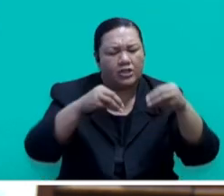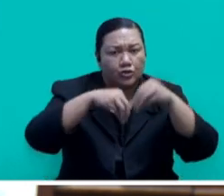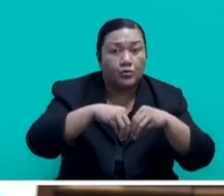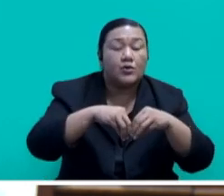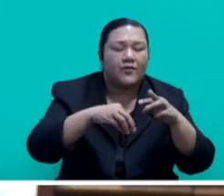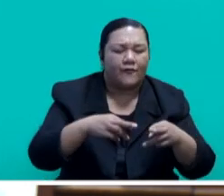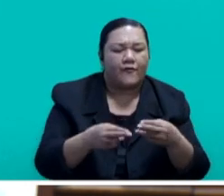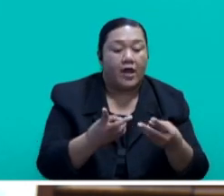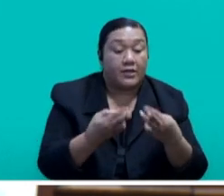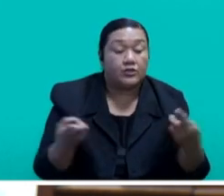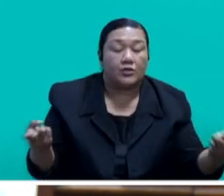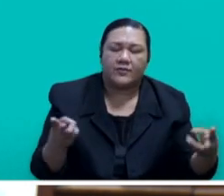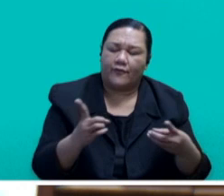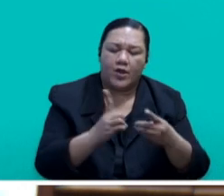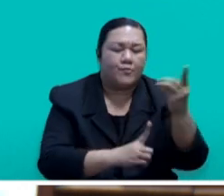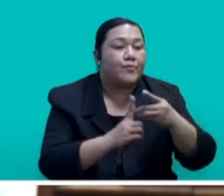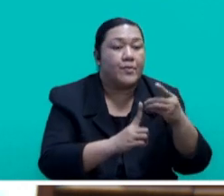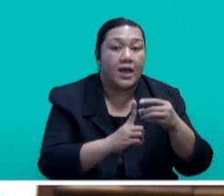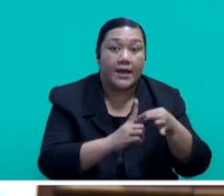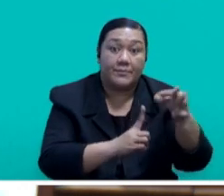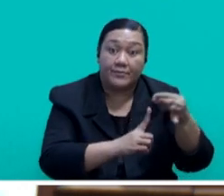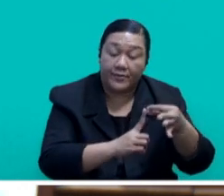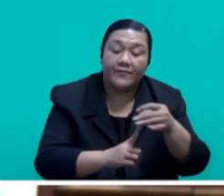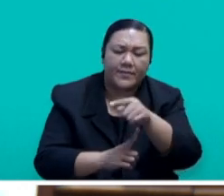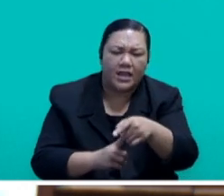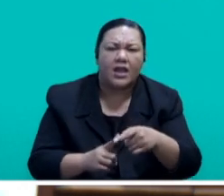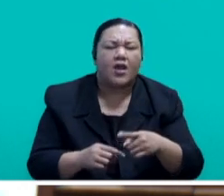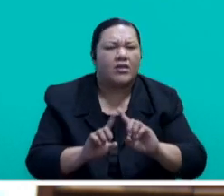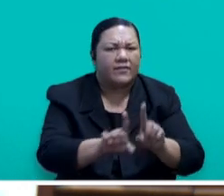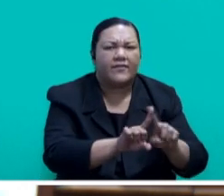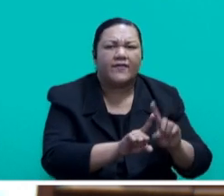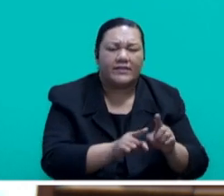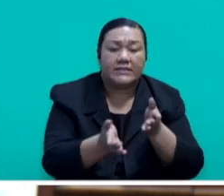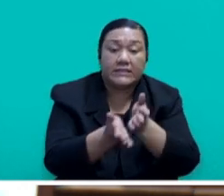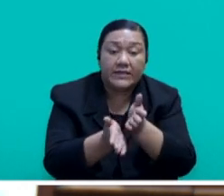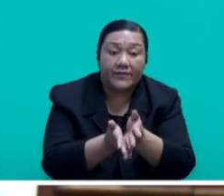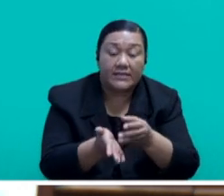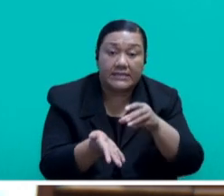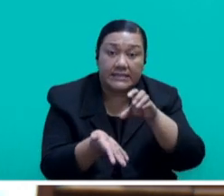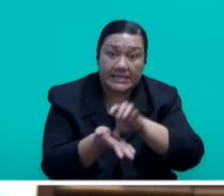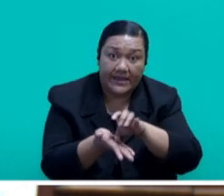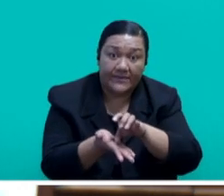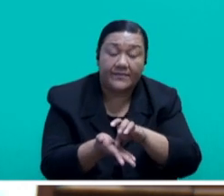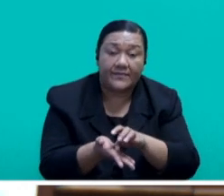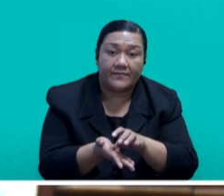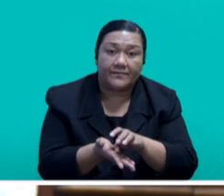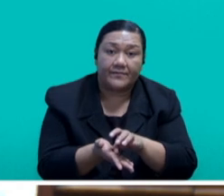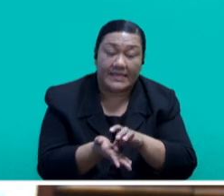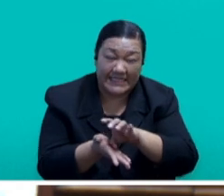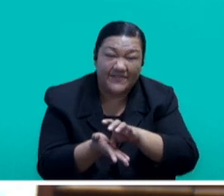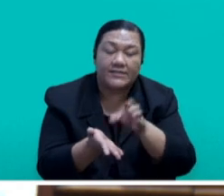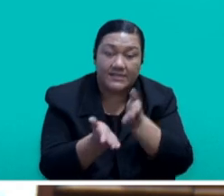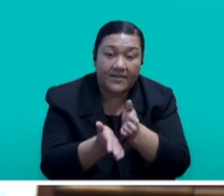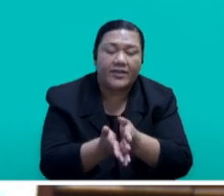improve service delivery to ordinary people and for the civil servants to give them a